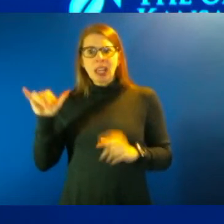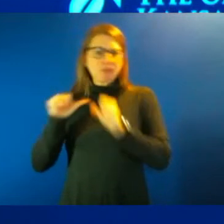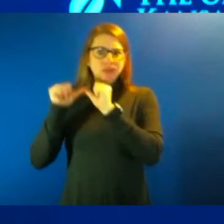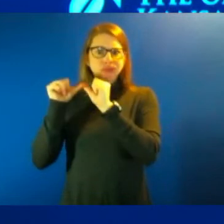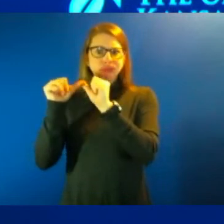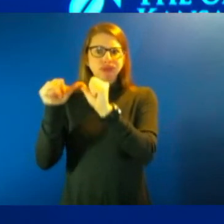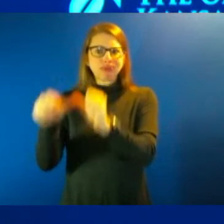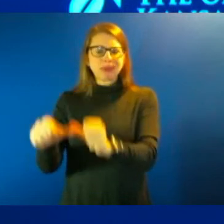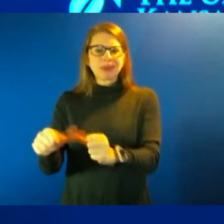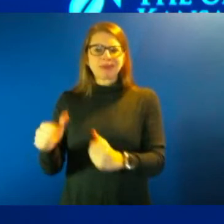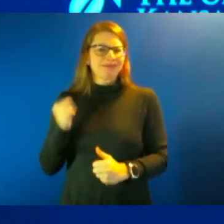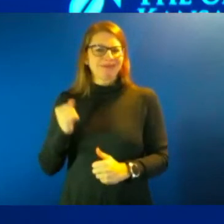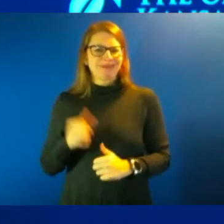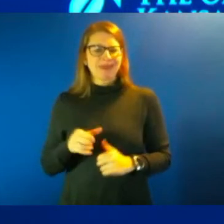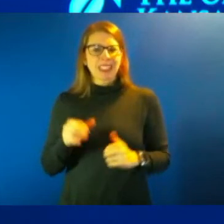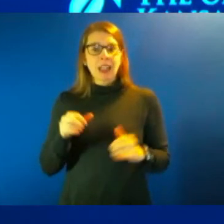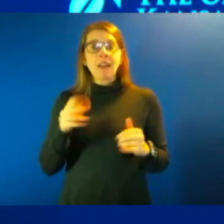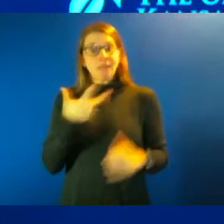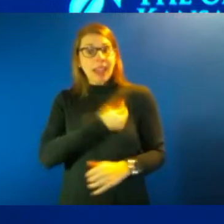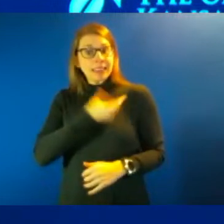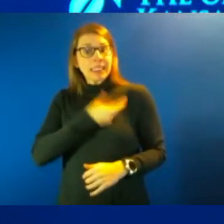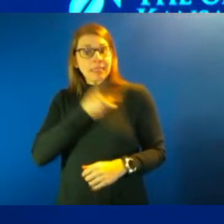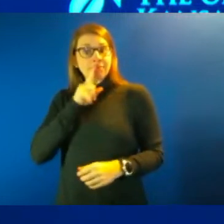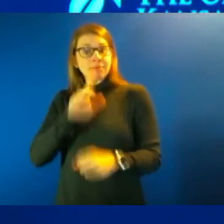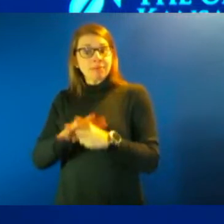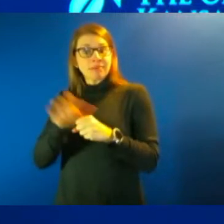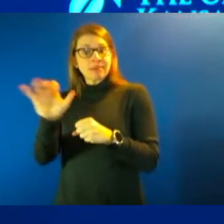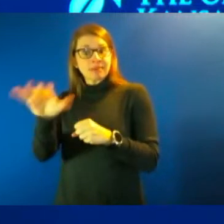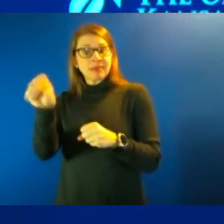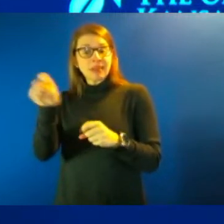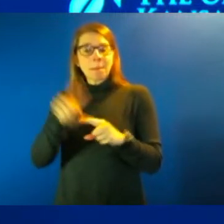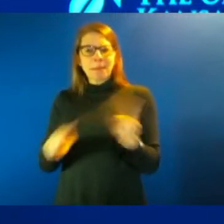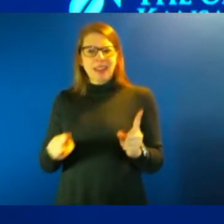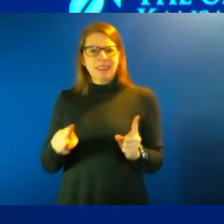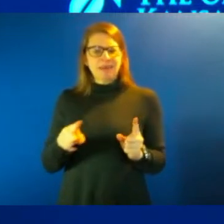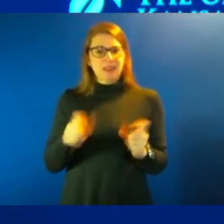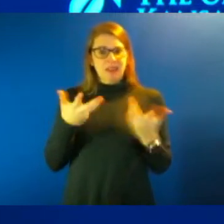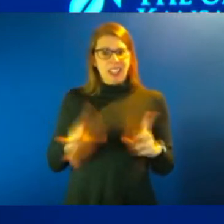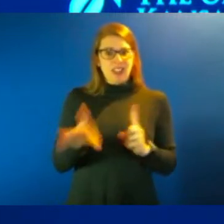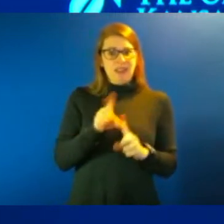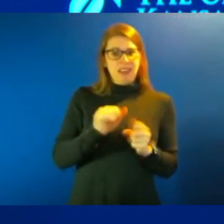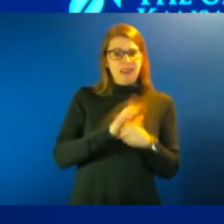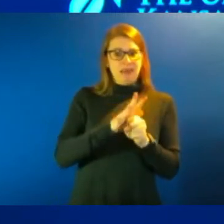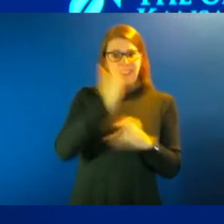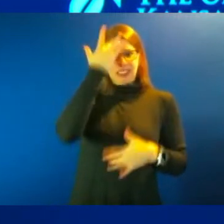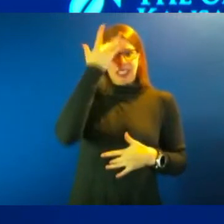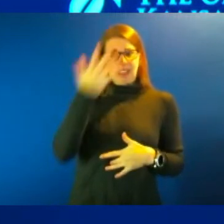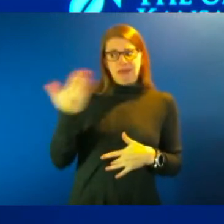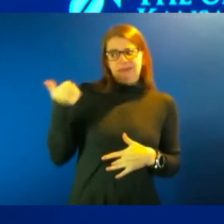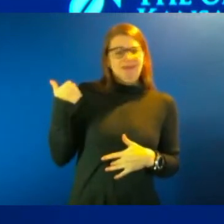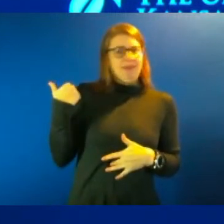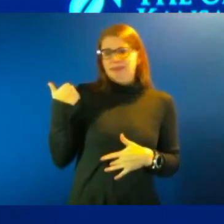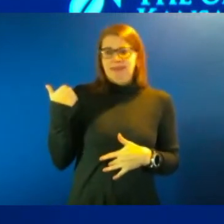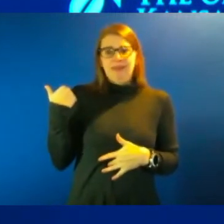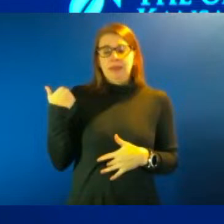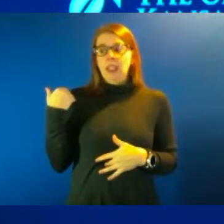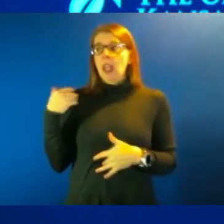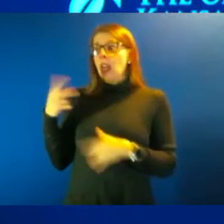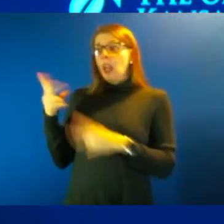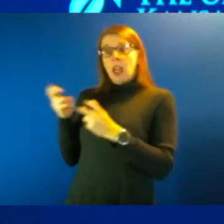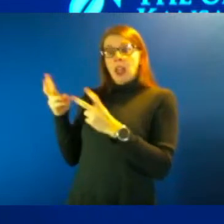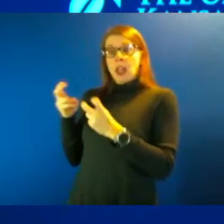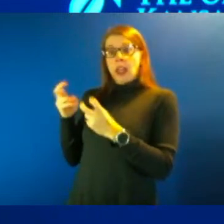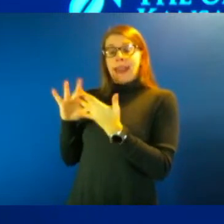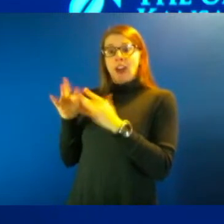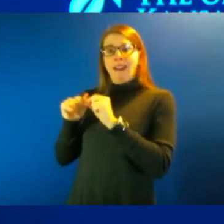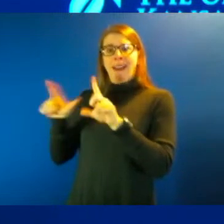variant. So you just, it's always amazing to me. People will go take whatever drug they want to off the internet. They said it